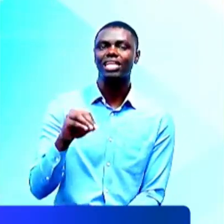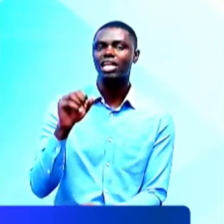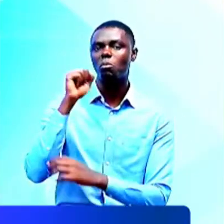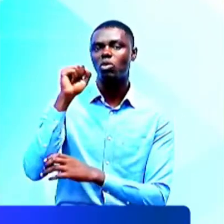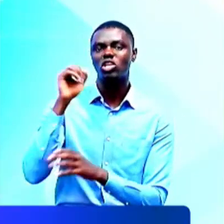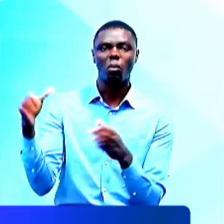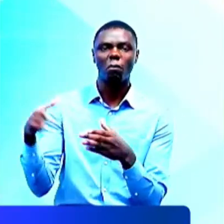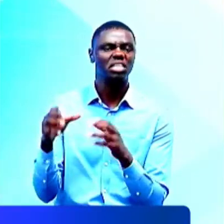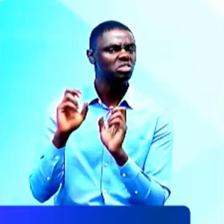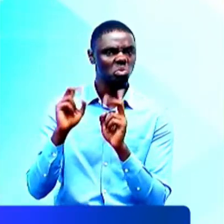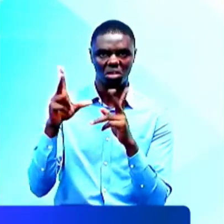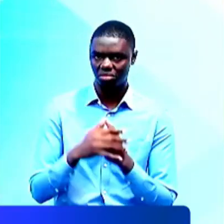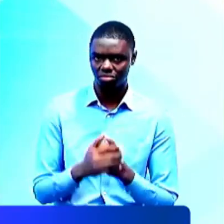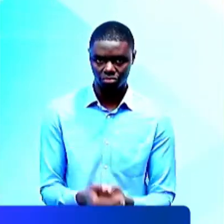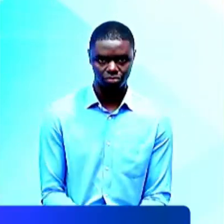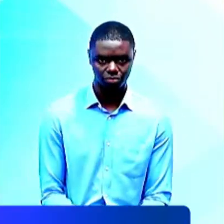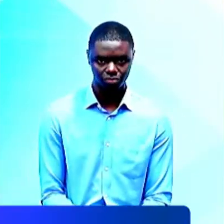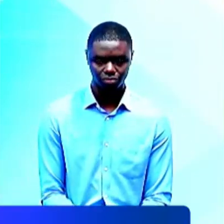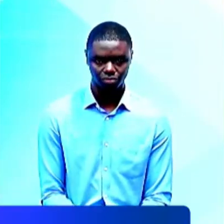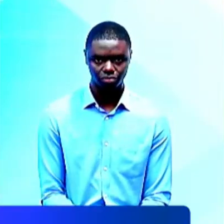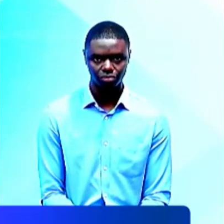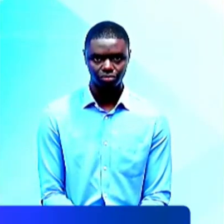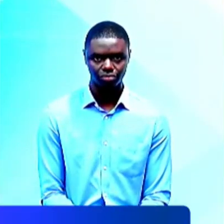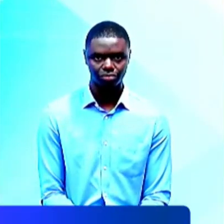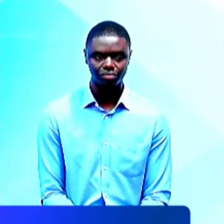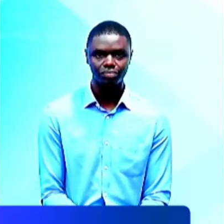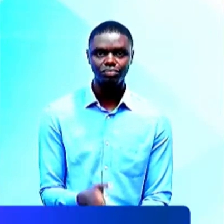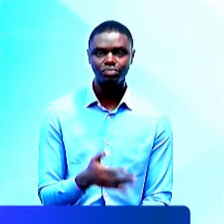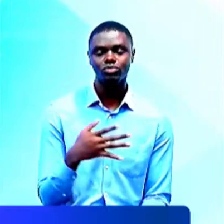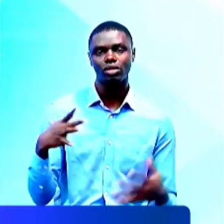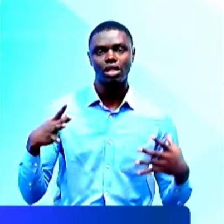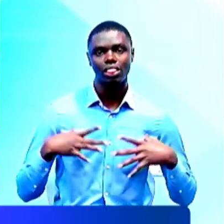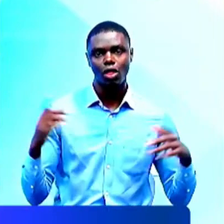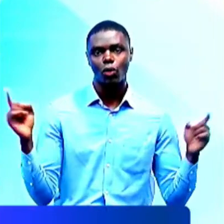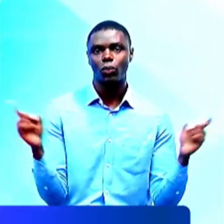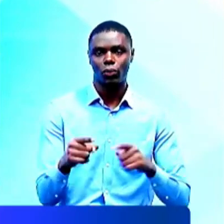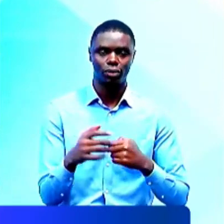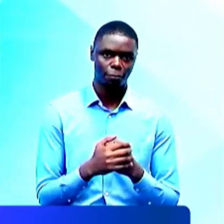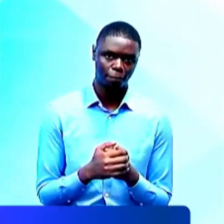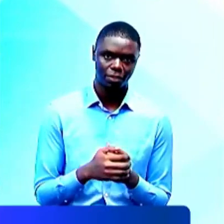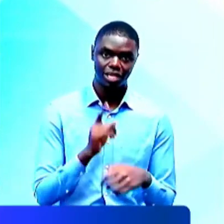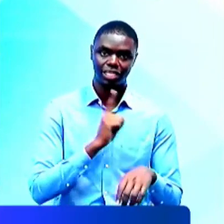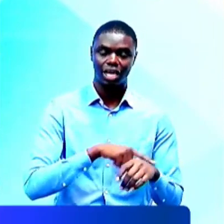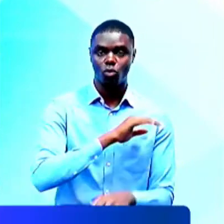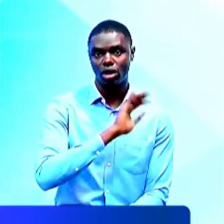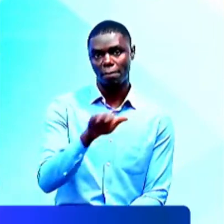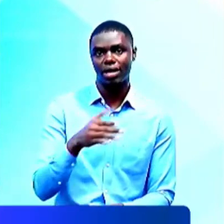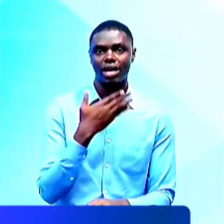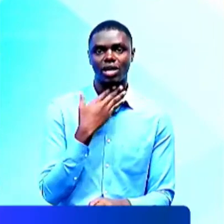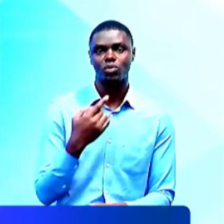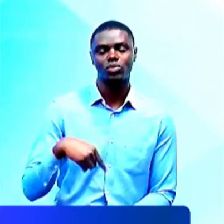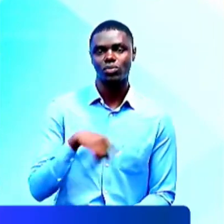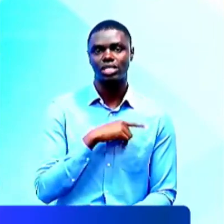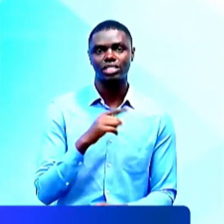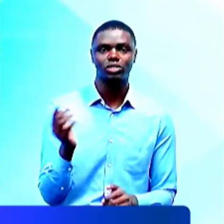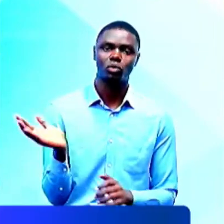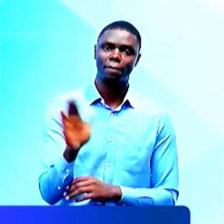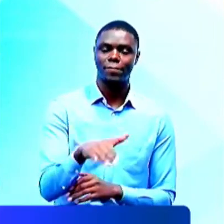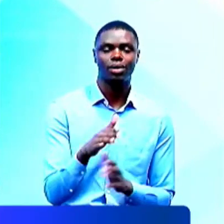parties. All right. I want us to take a quick break here, and when we come back, I want us to come back with